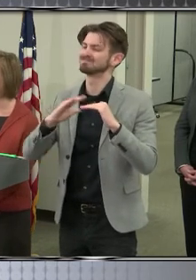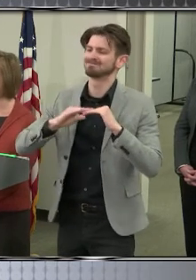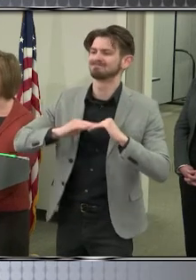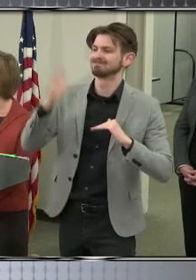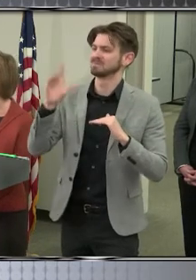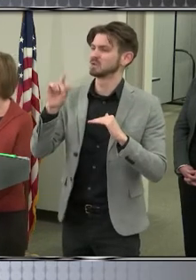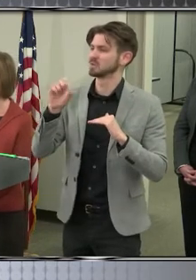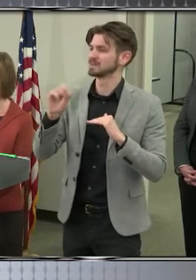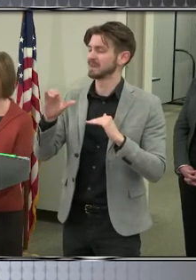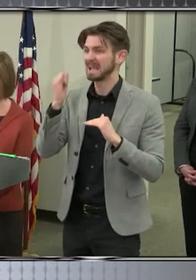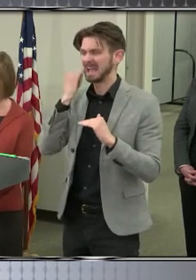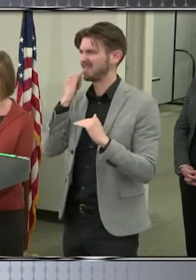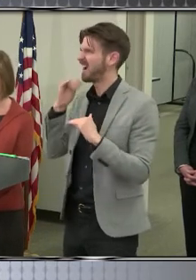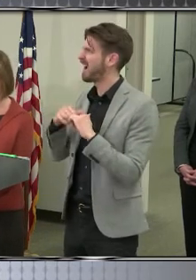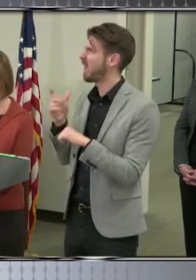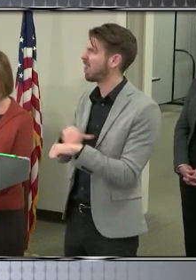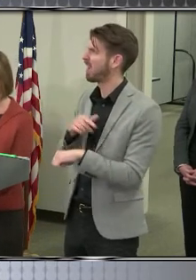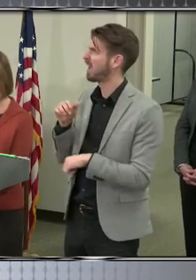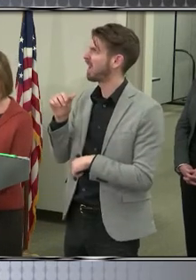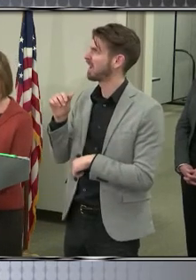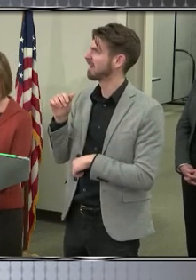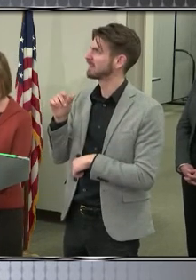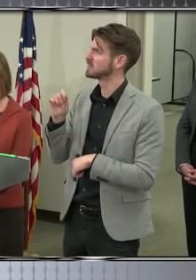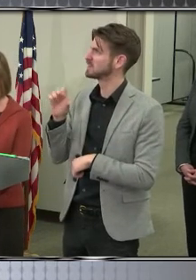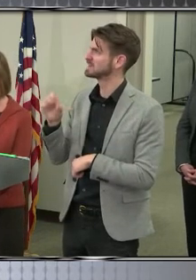ABC song twice.